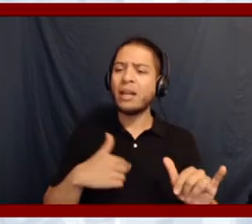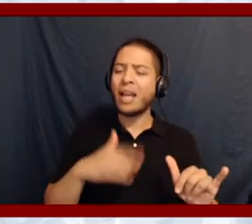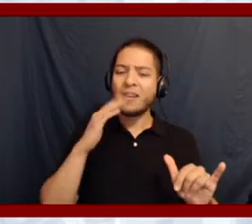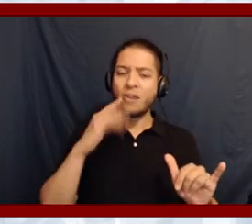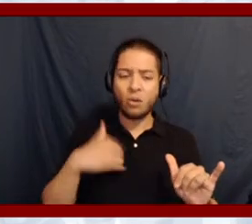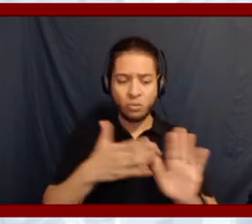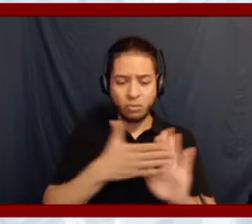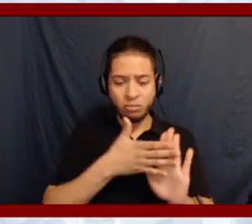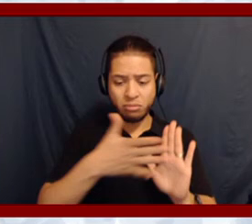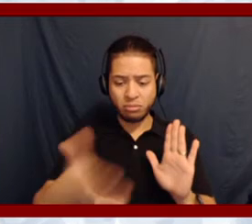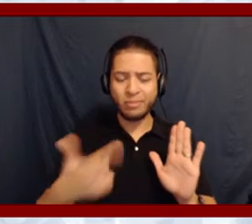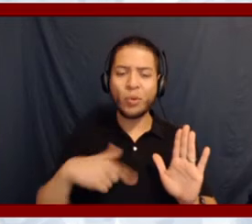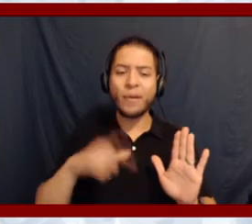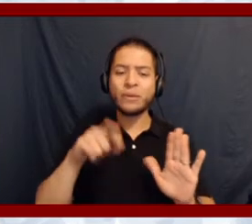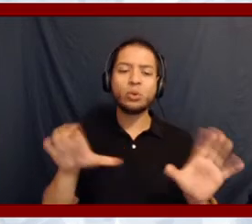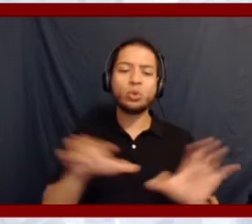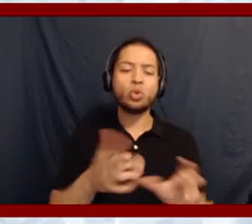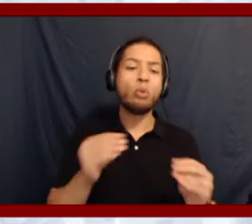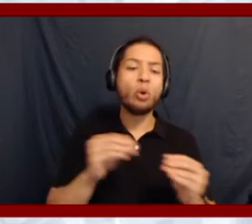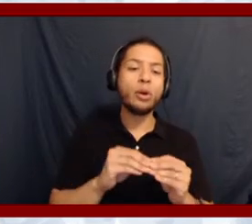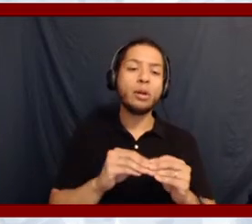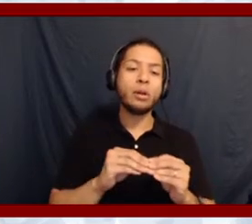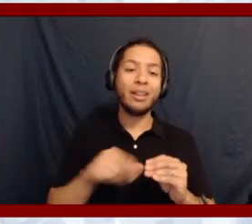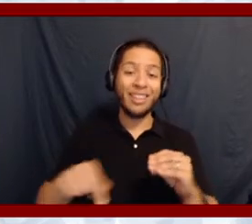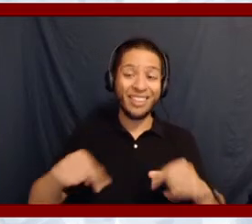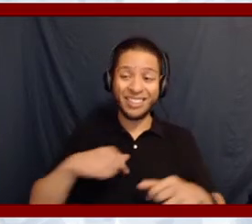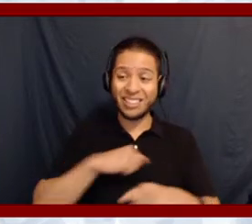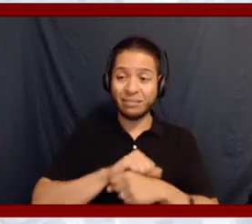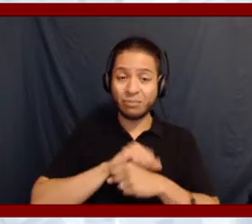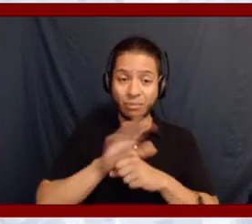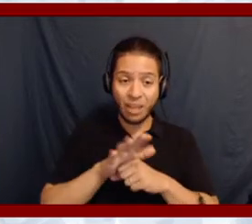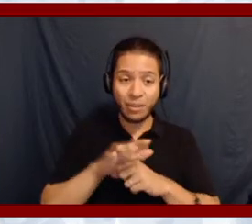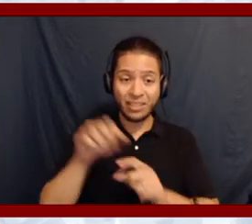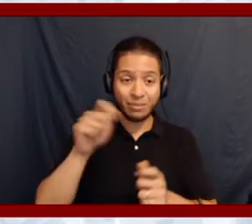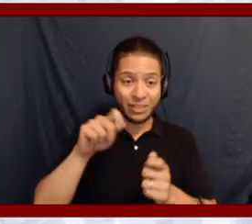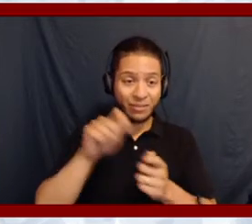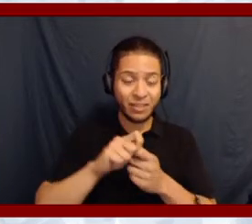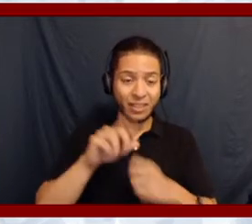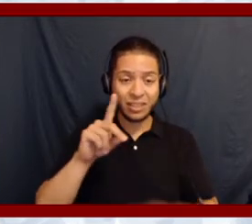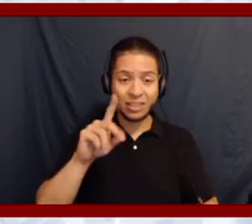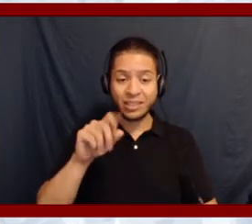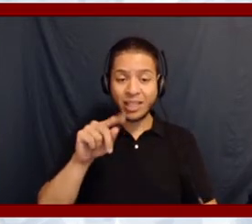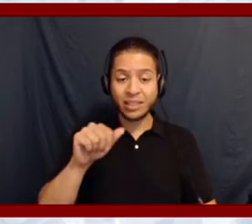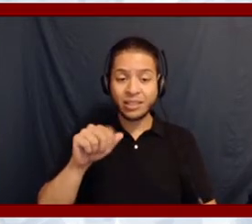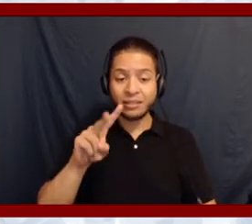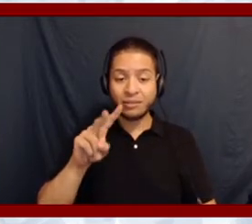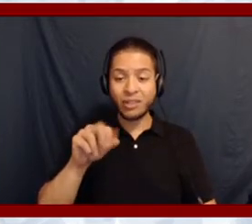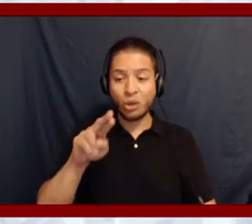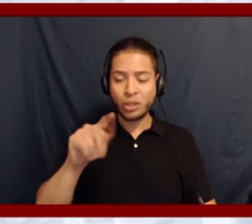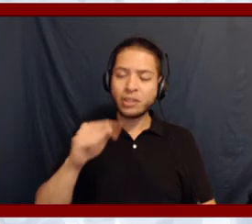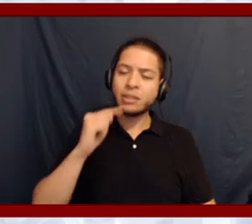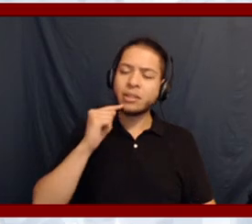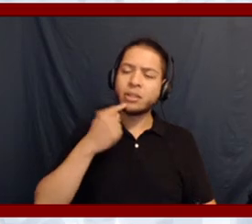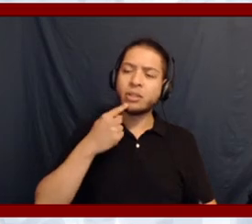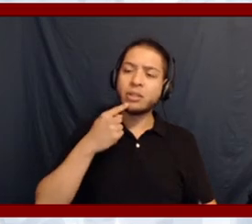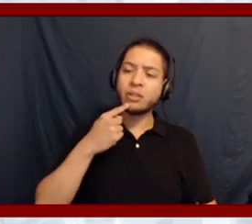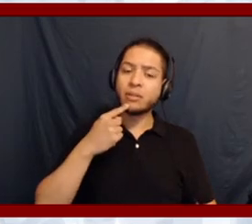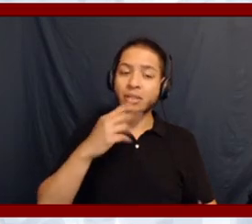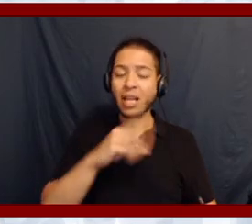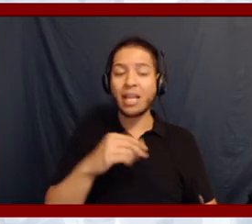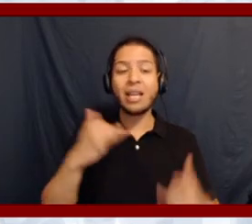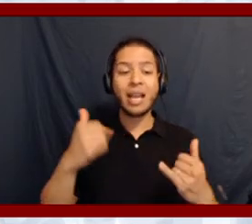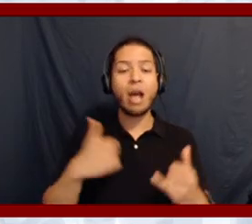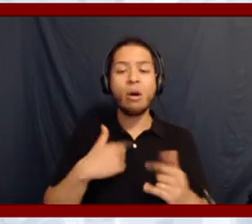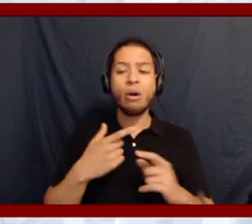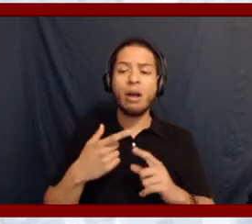more because this pandemic is, you know, this Delta variant is serious. And I'm gonna say something based off the comments from the